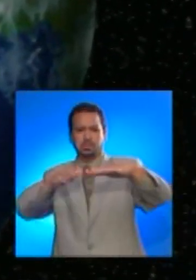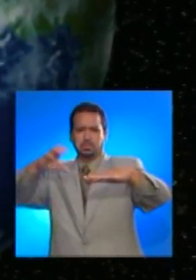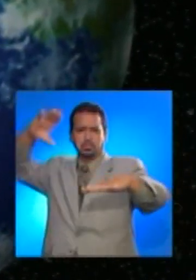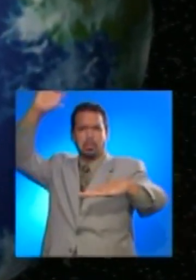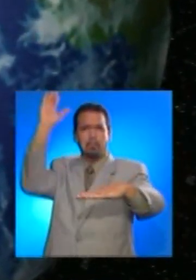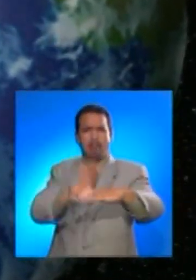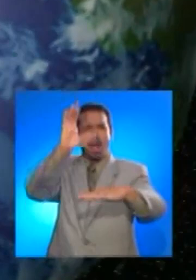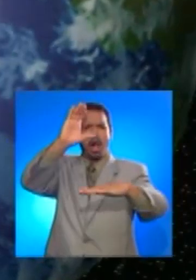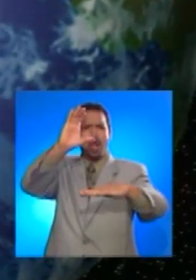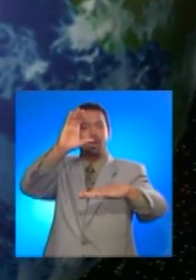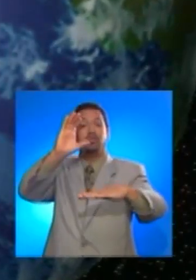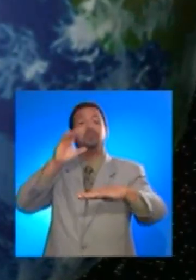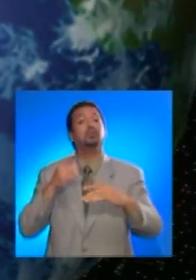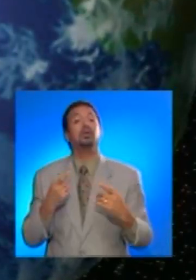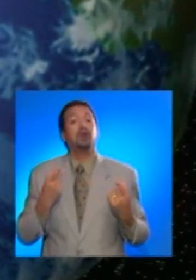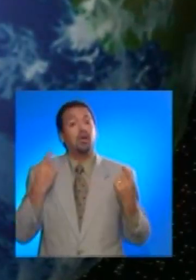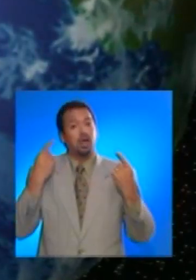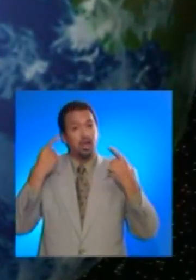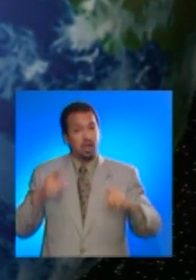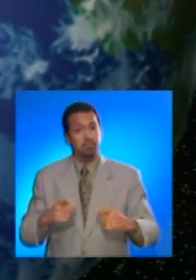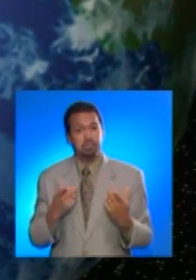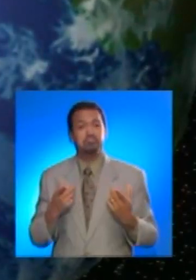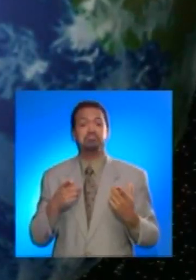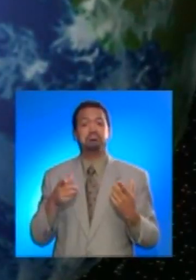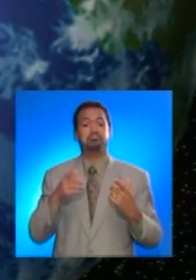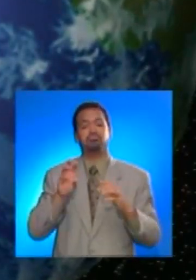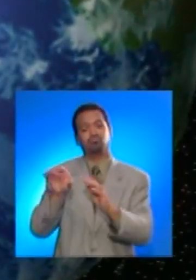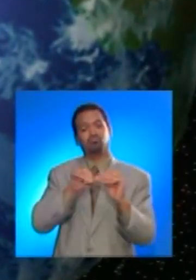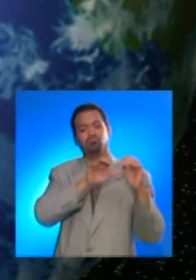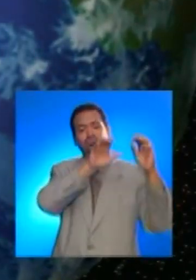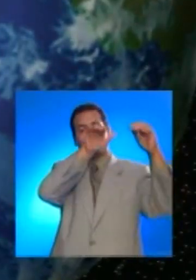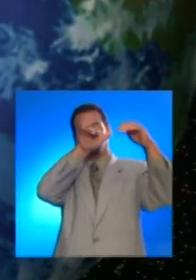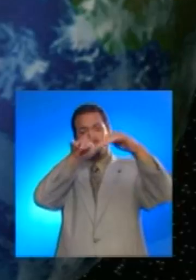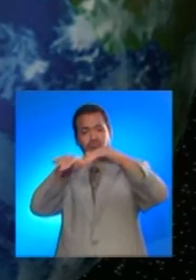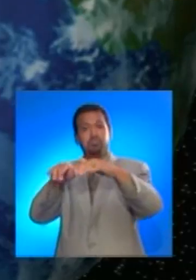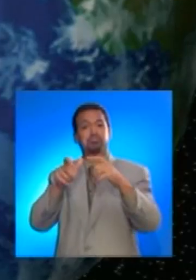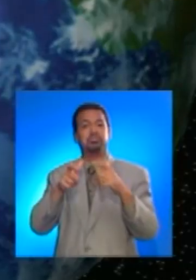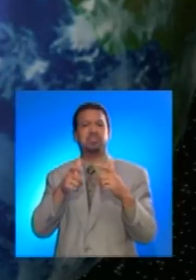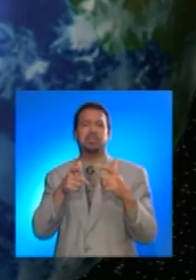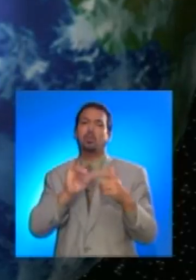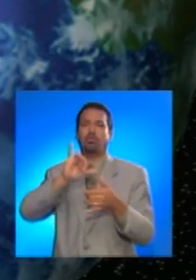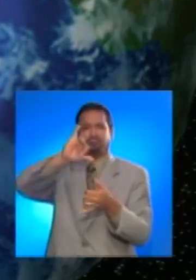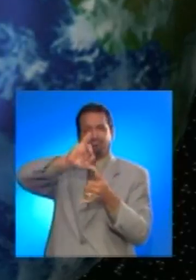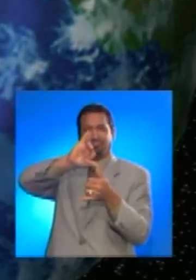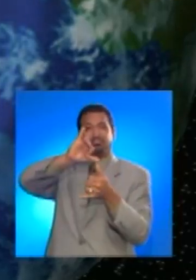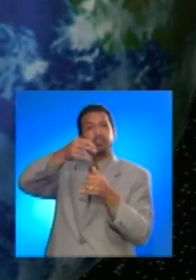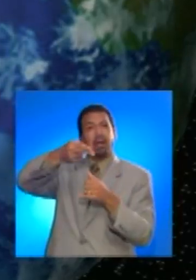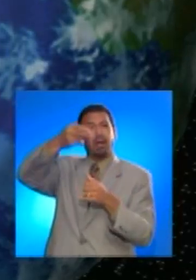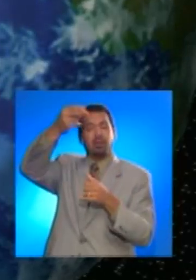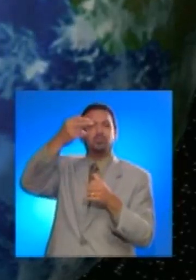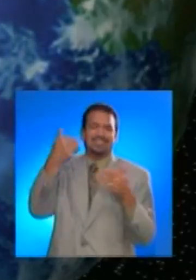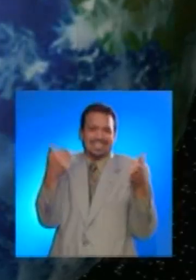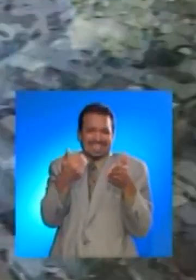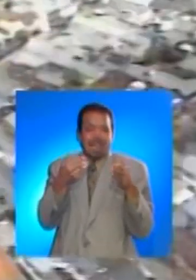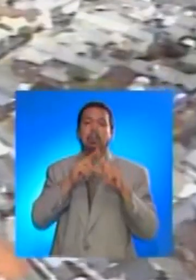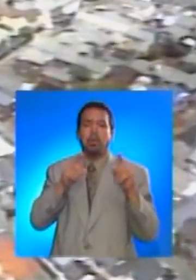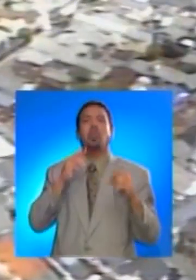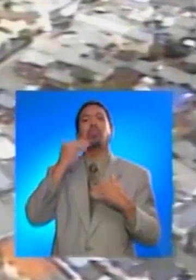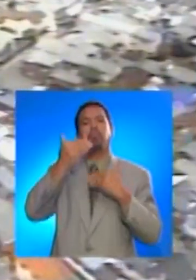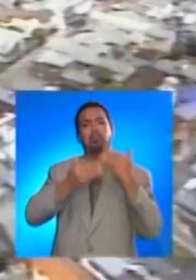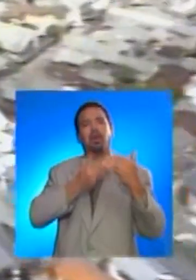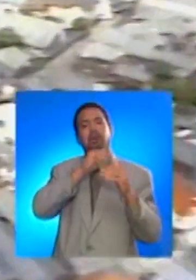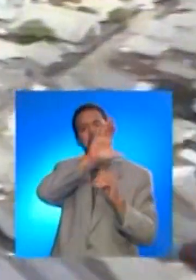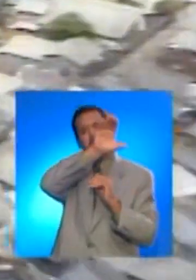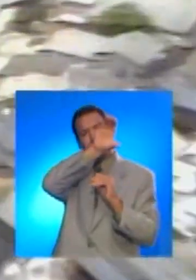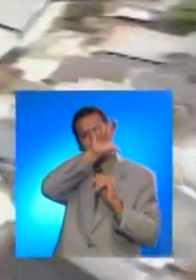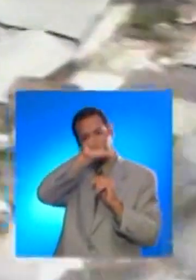ocean. Tsunamis produced by these phenomena tend to be very large close to their point of origin, but as they move further